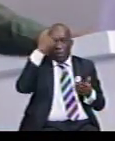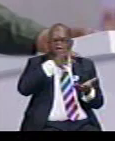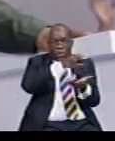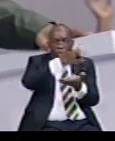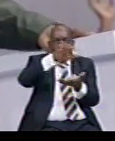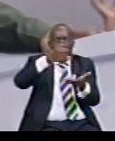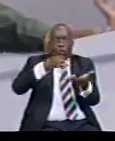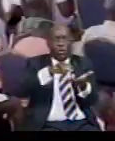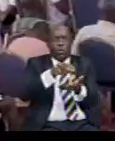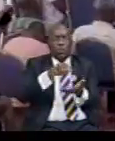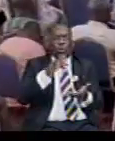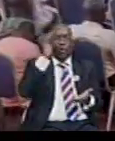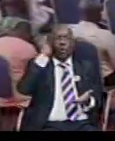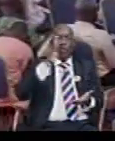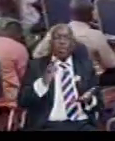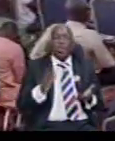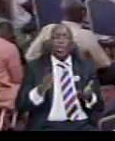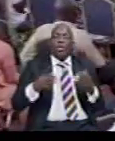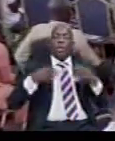heal the sick.